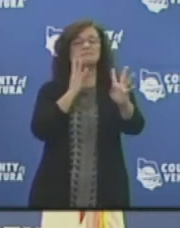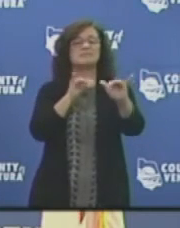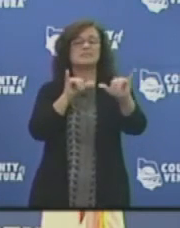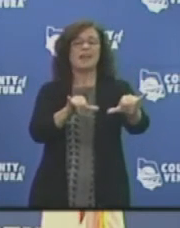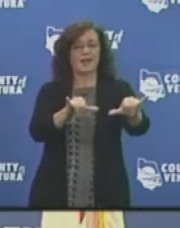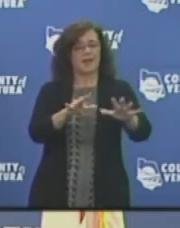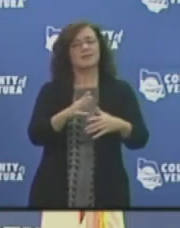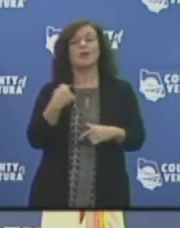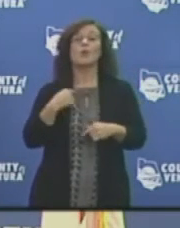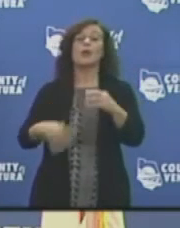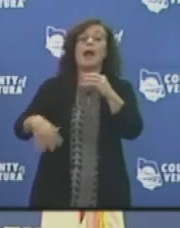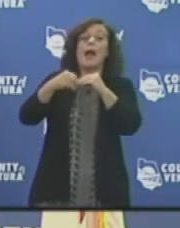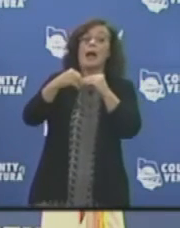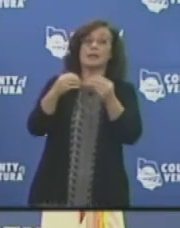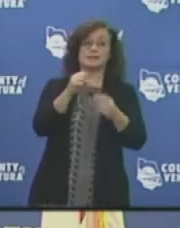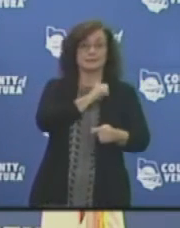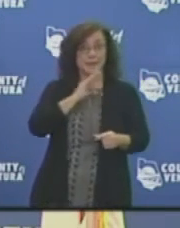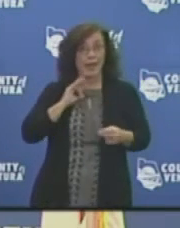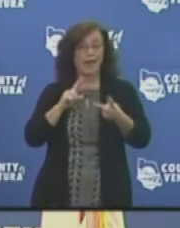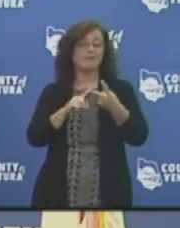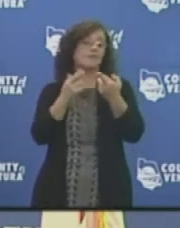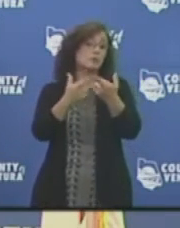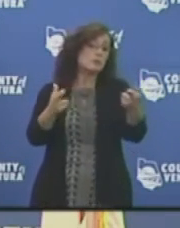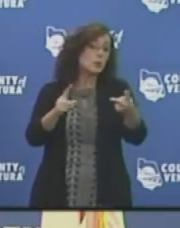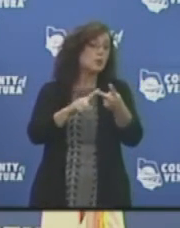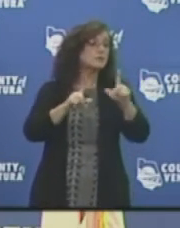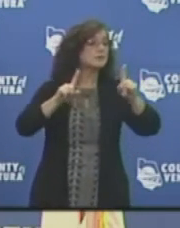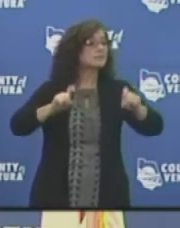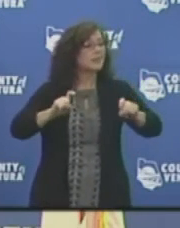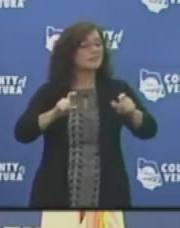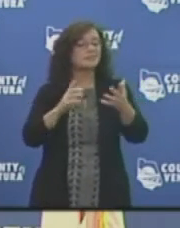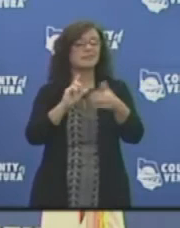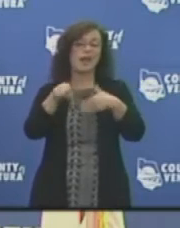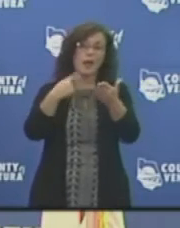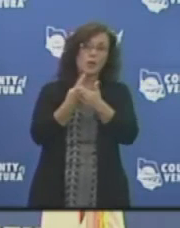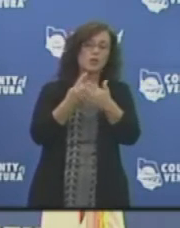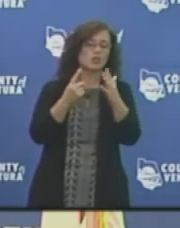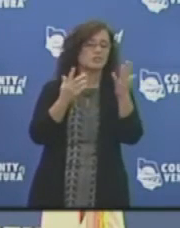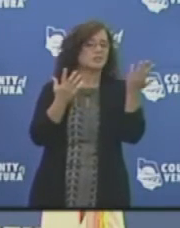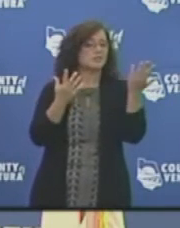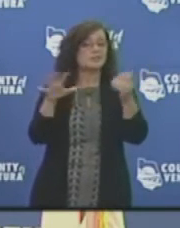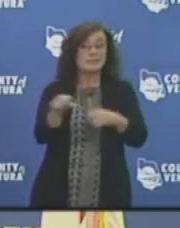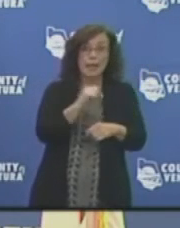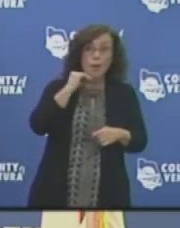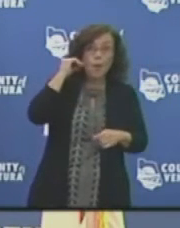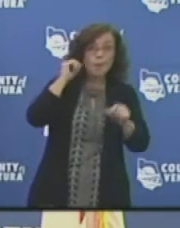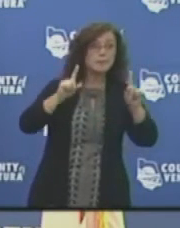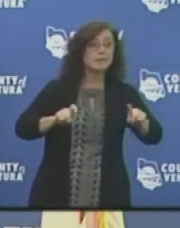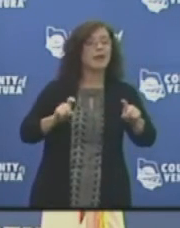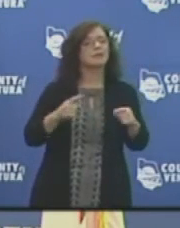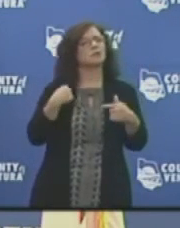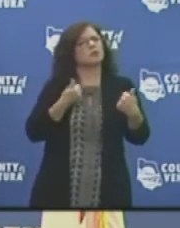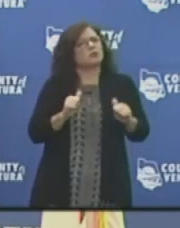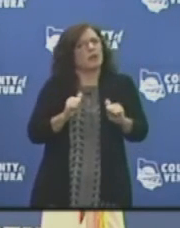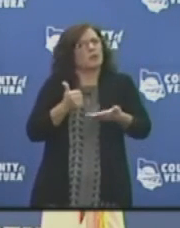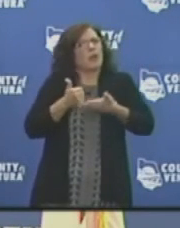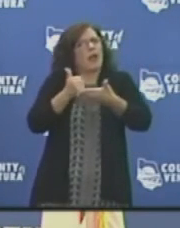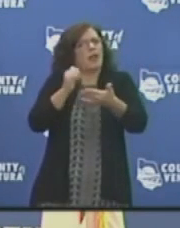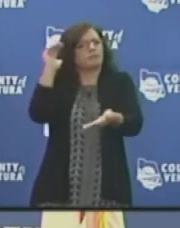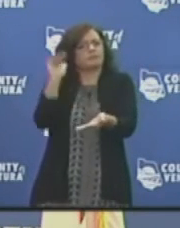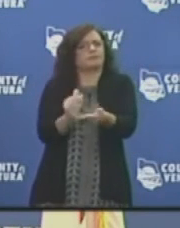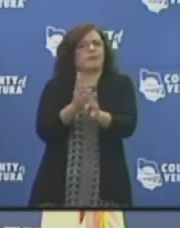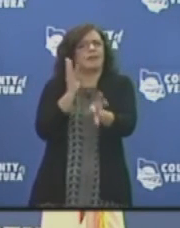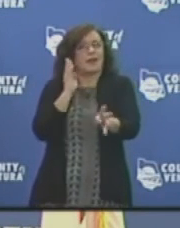it's staff, tests, hours, take-home tests, whatever it is. Try to help meet that demand. And we know it's